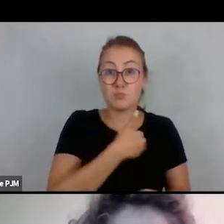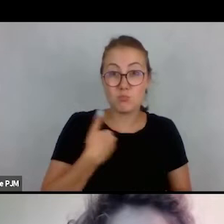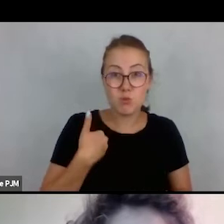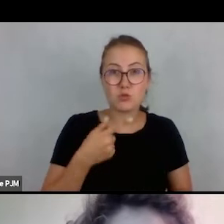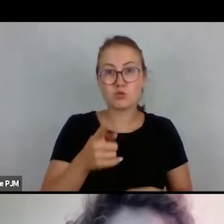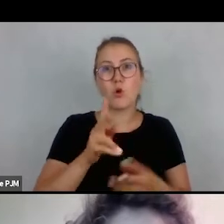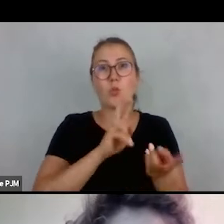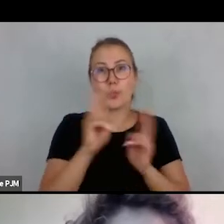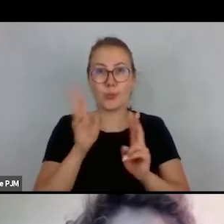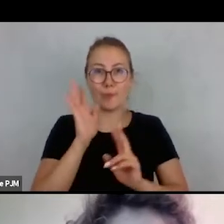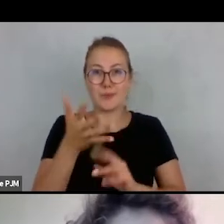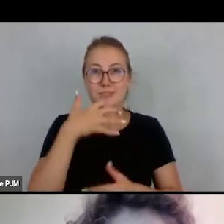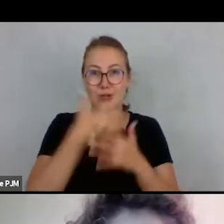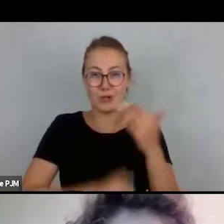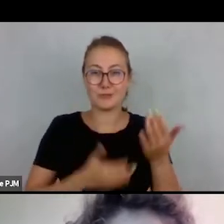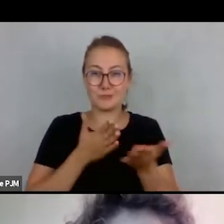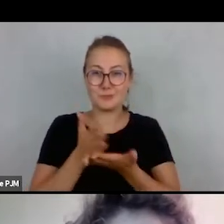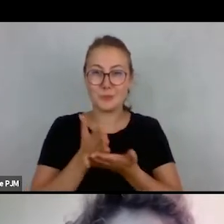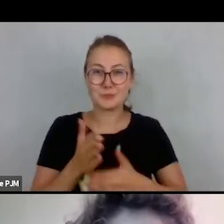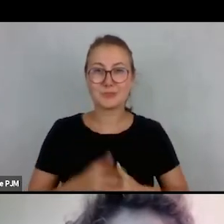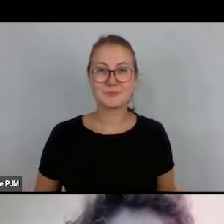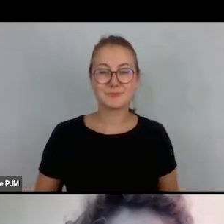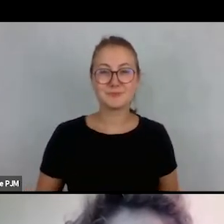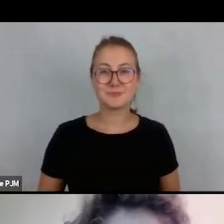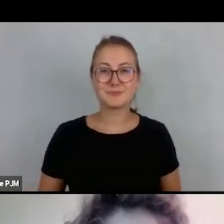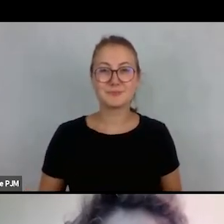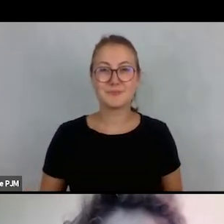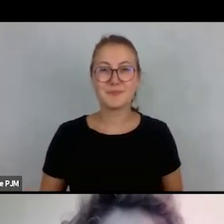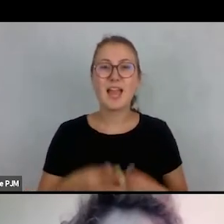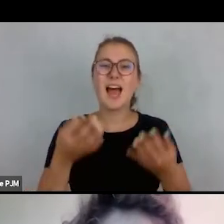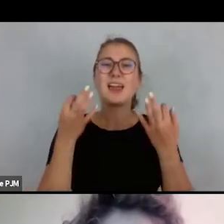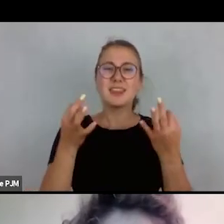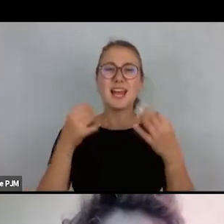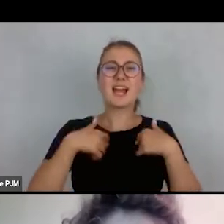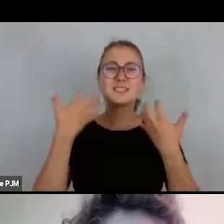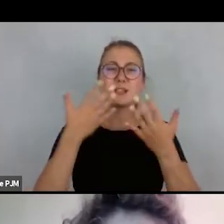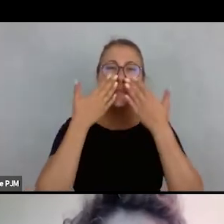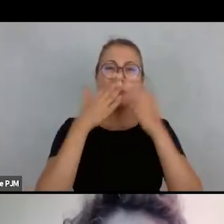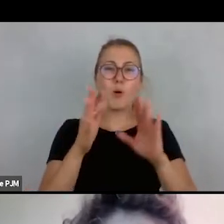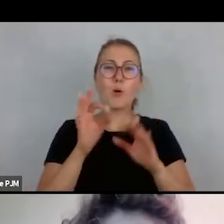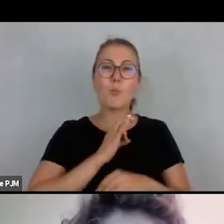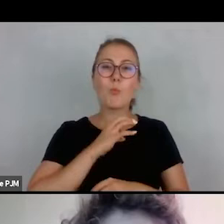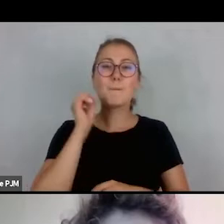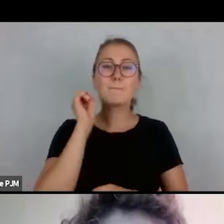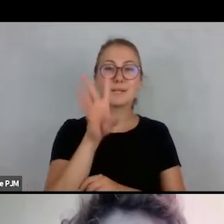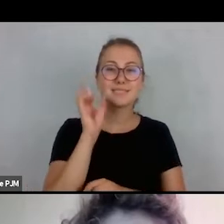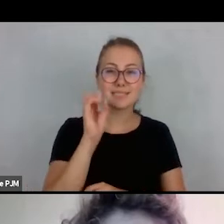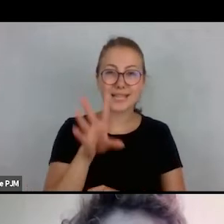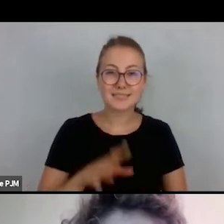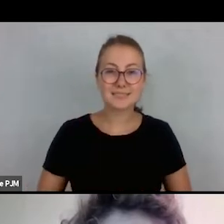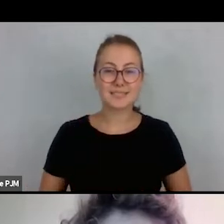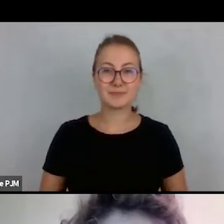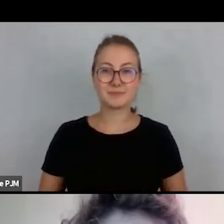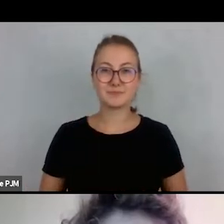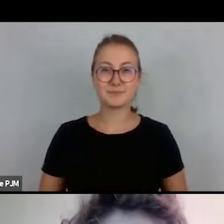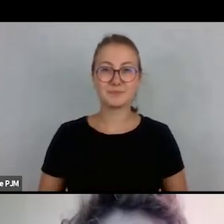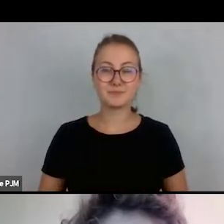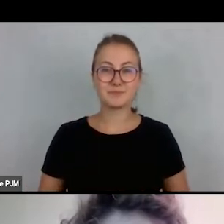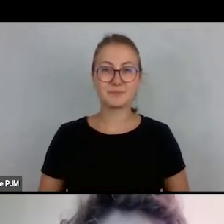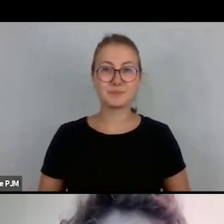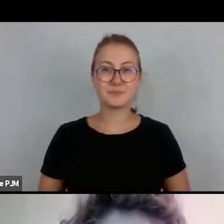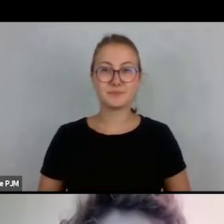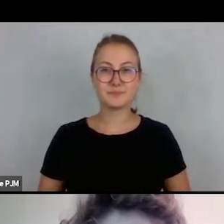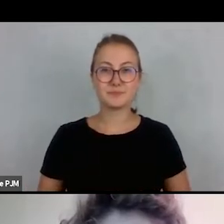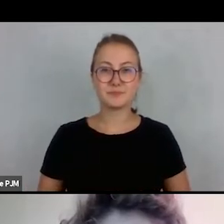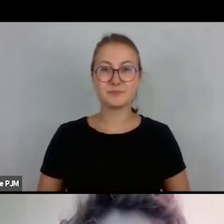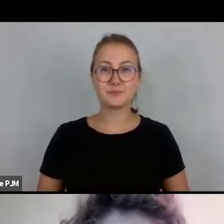presentation, and as I said, I've been doing this work for a really long time. I had a hard time figuring out, how do I